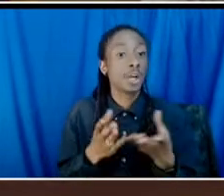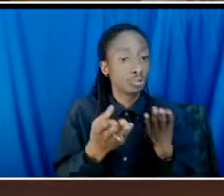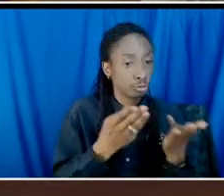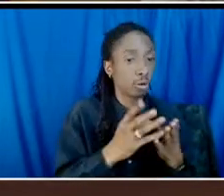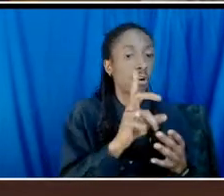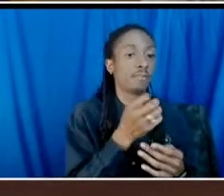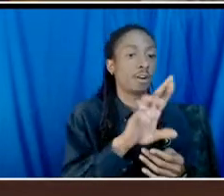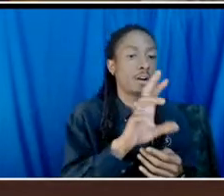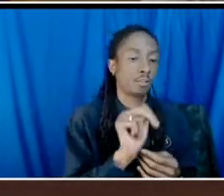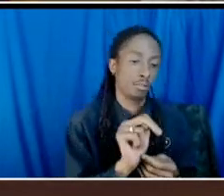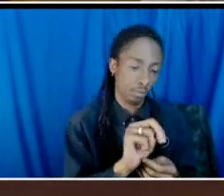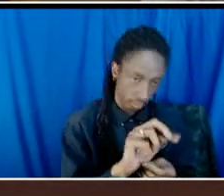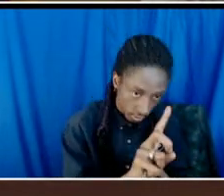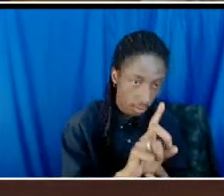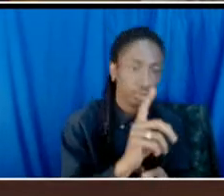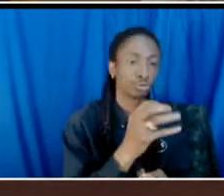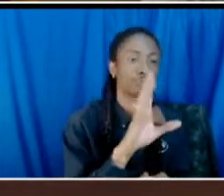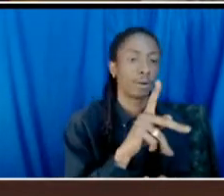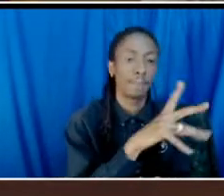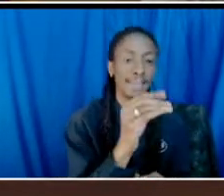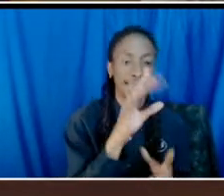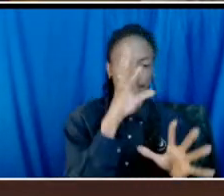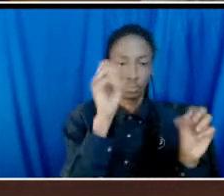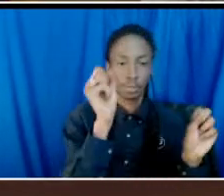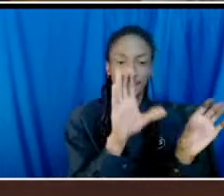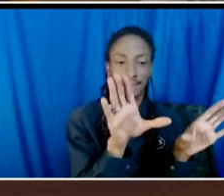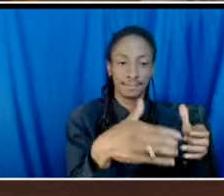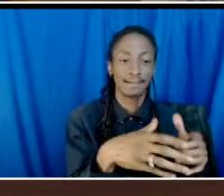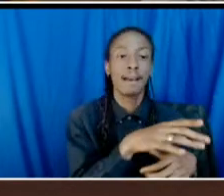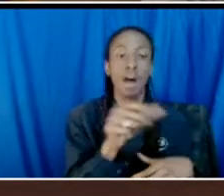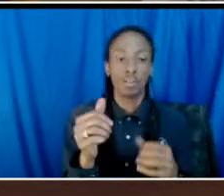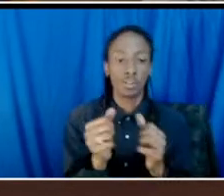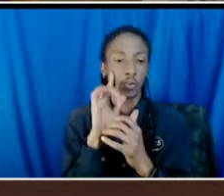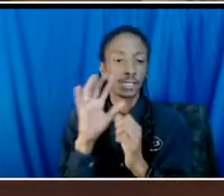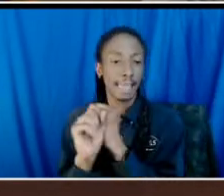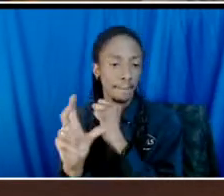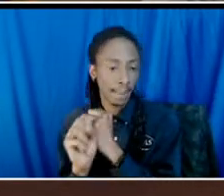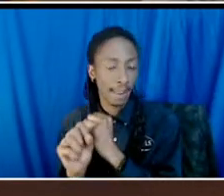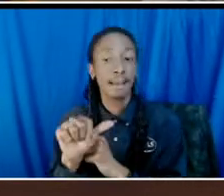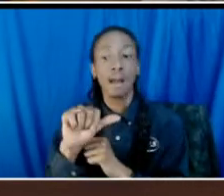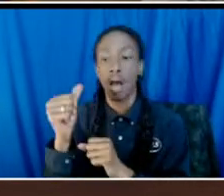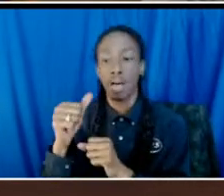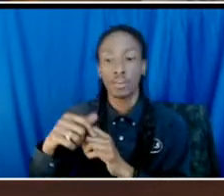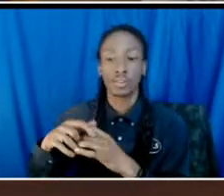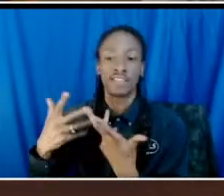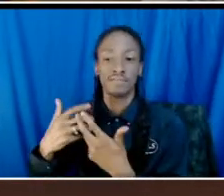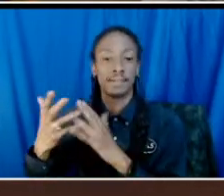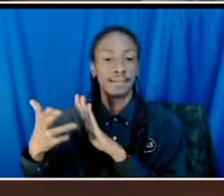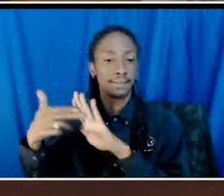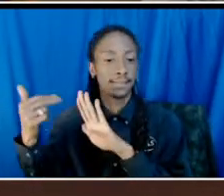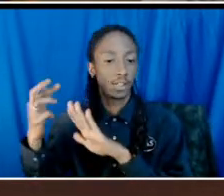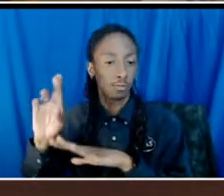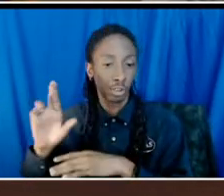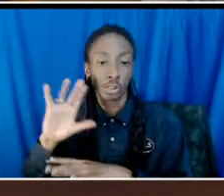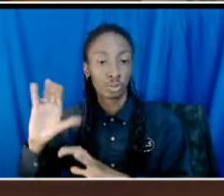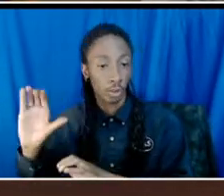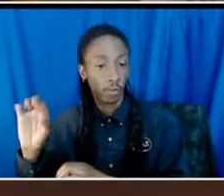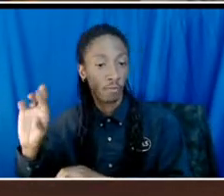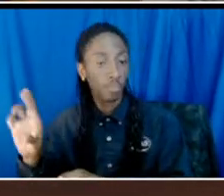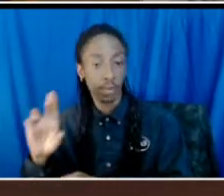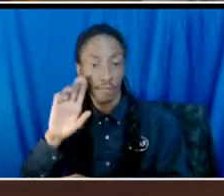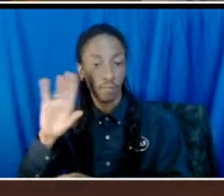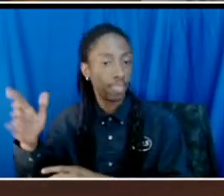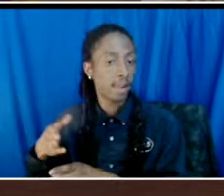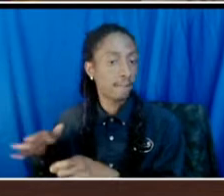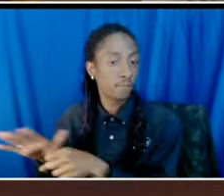administration, others in his campaign. Others have been conservative Republicans for their entire careers. It